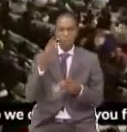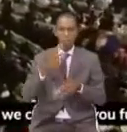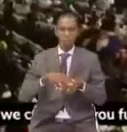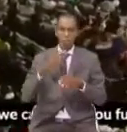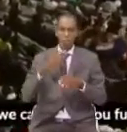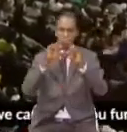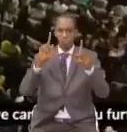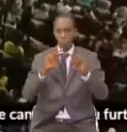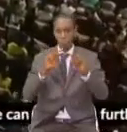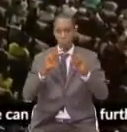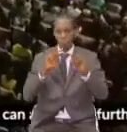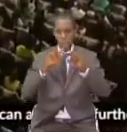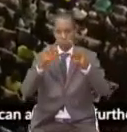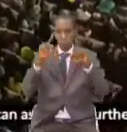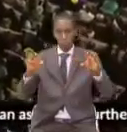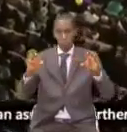their house address,